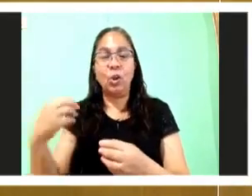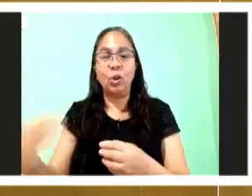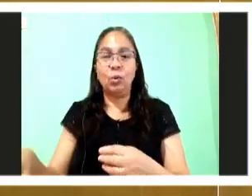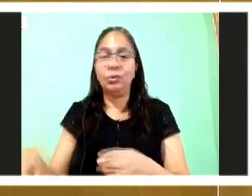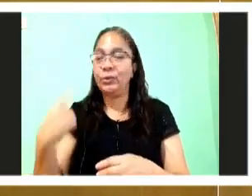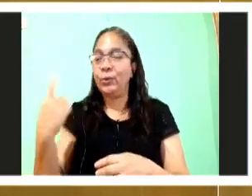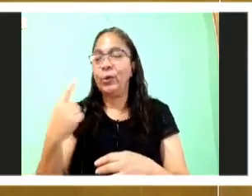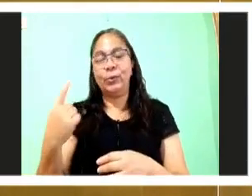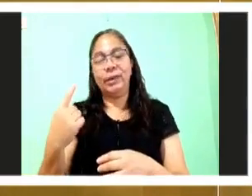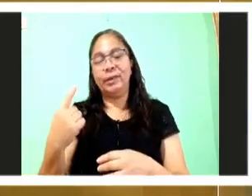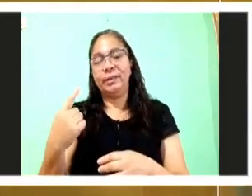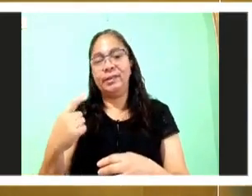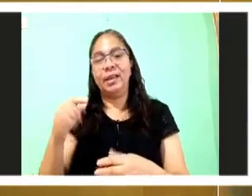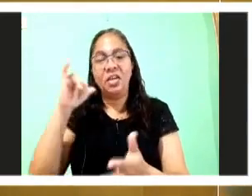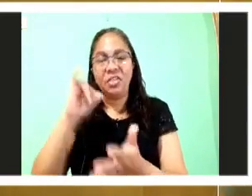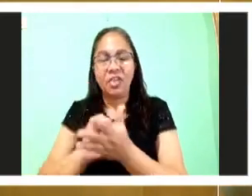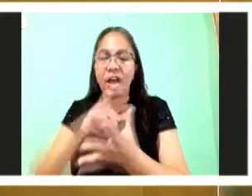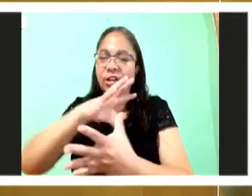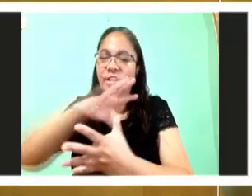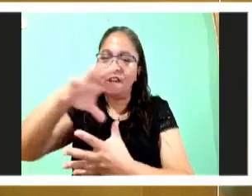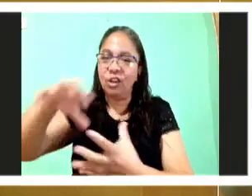destroying marriage and family life.